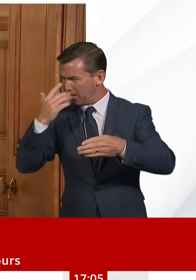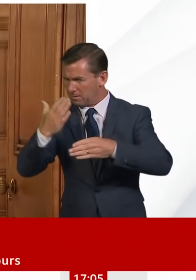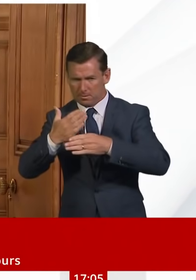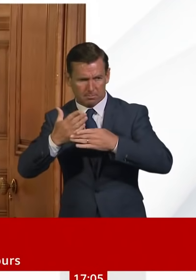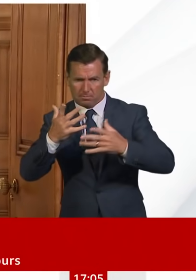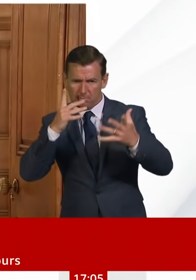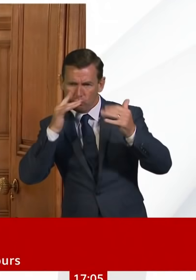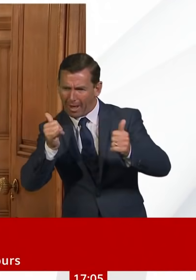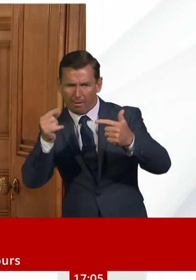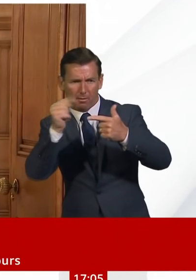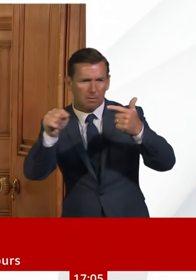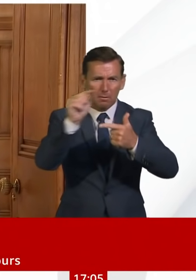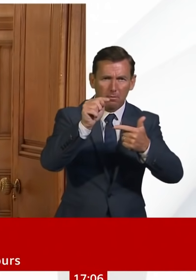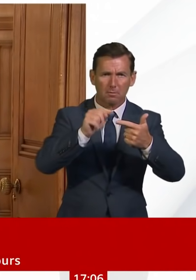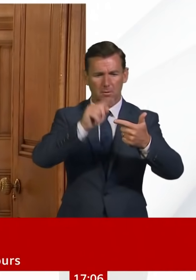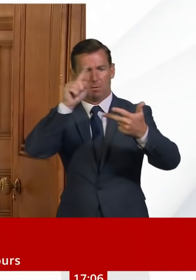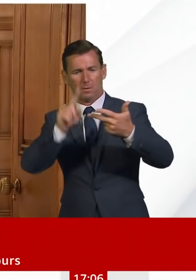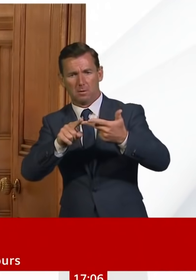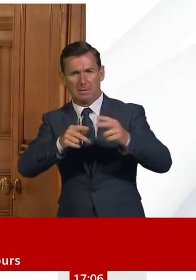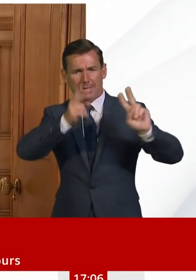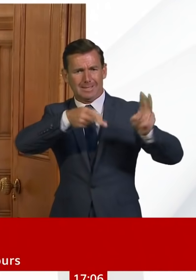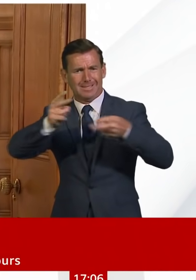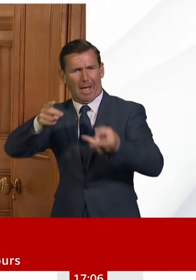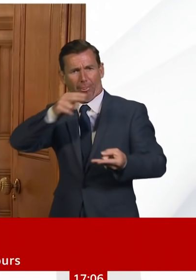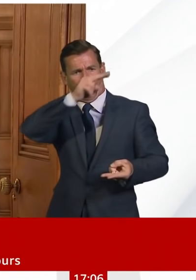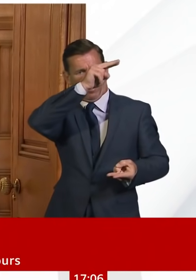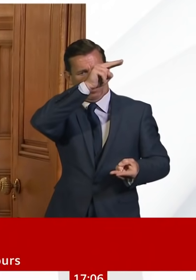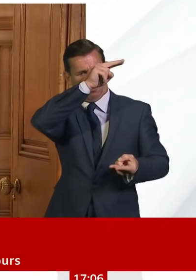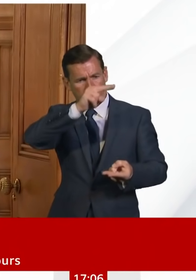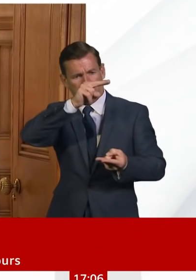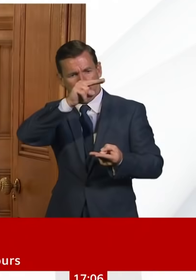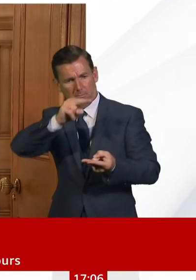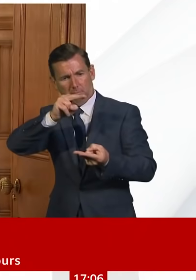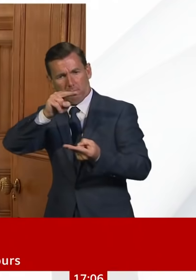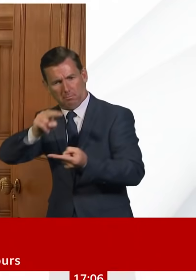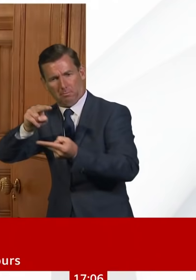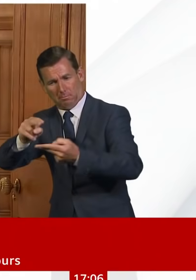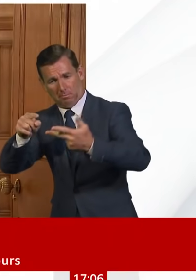that the daily death rate falls sustainably and consistently.